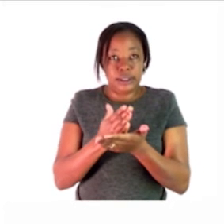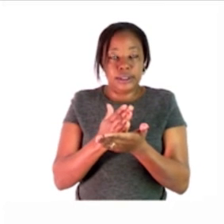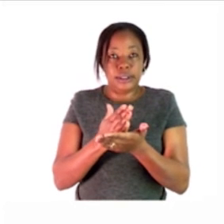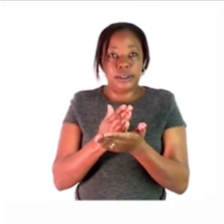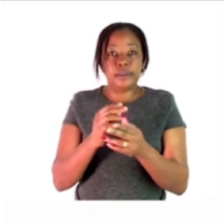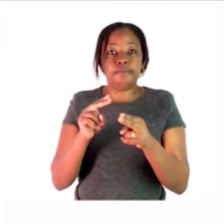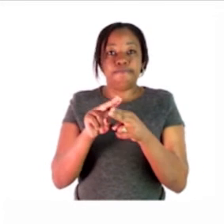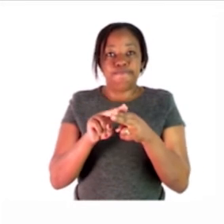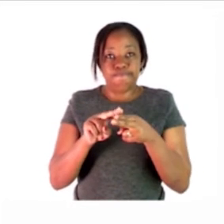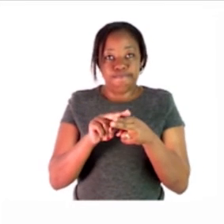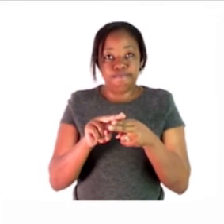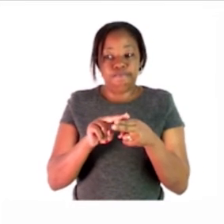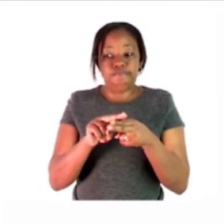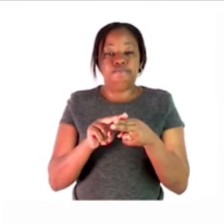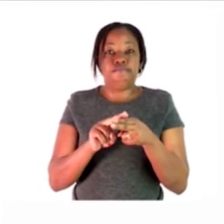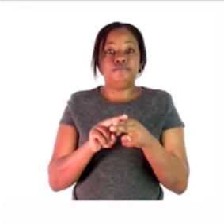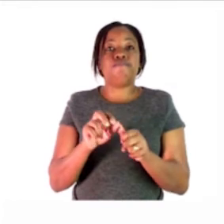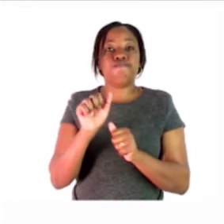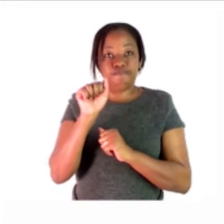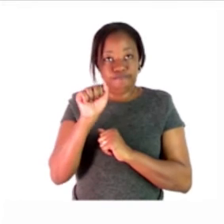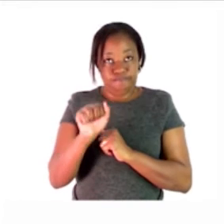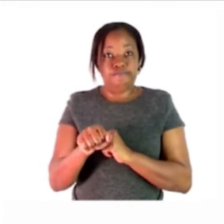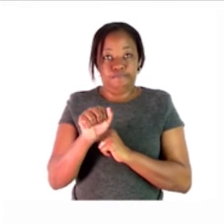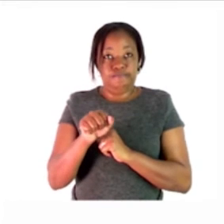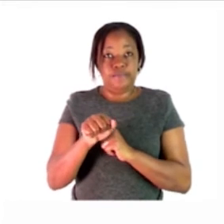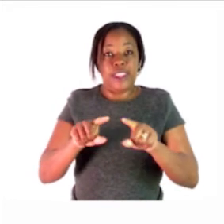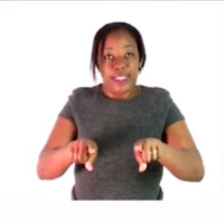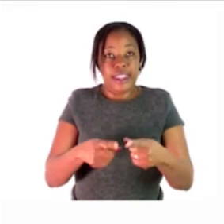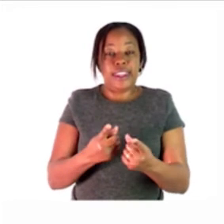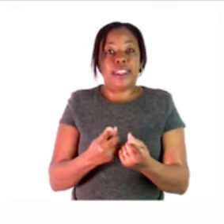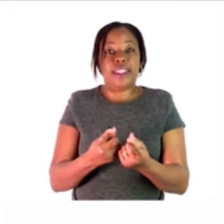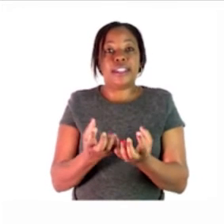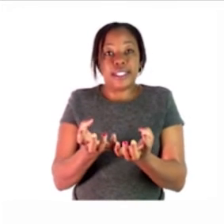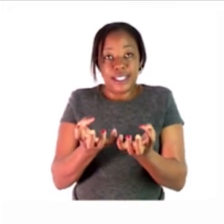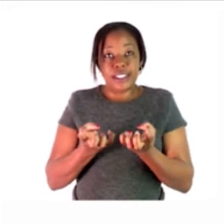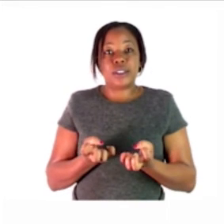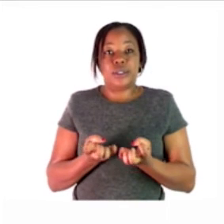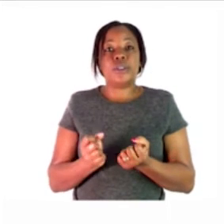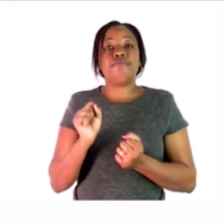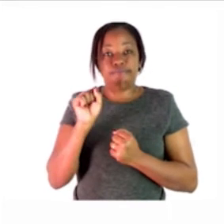statements, questions, or offers, or when you request for something.